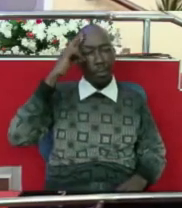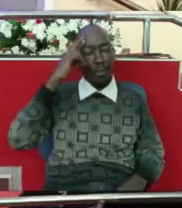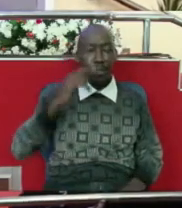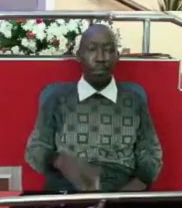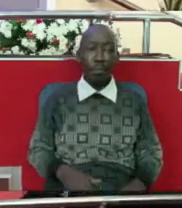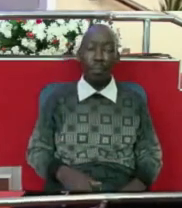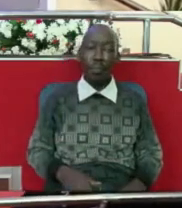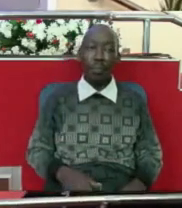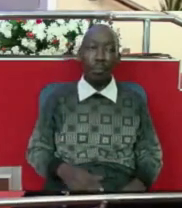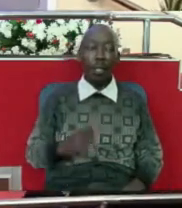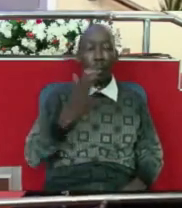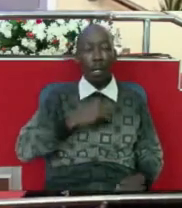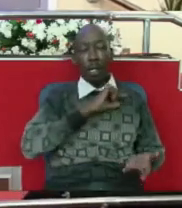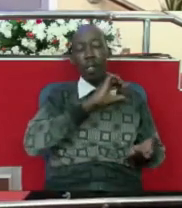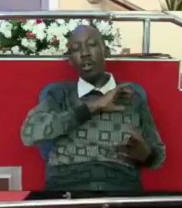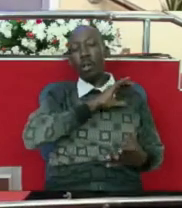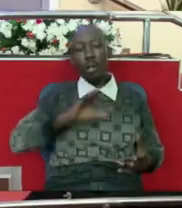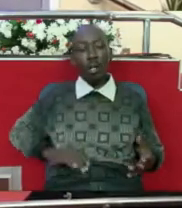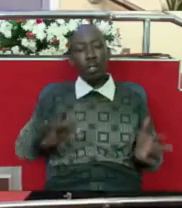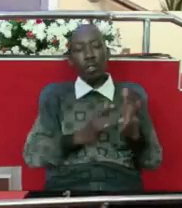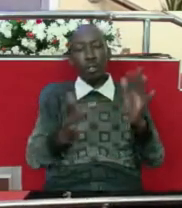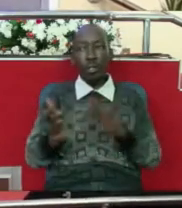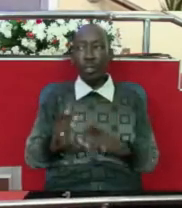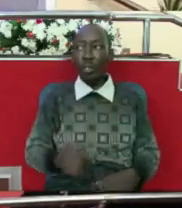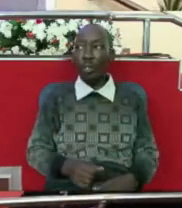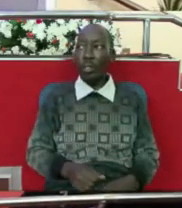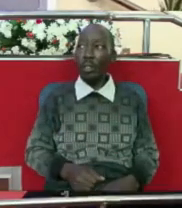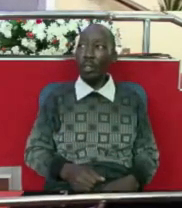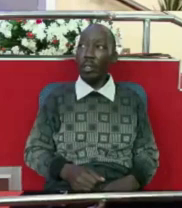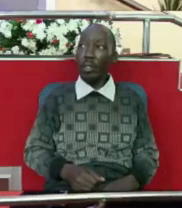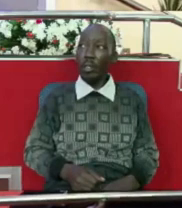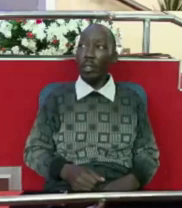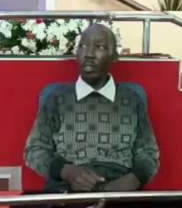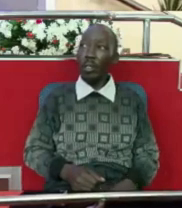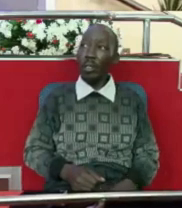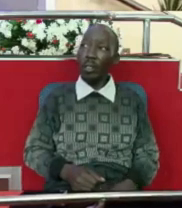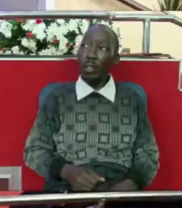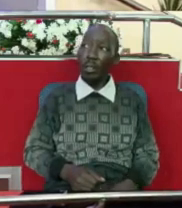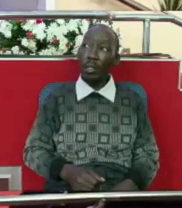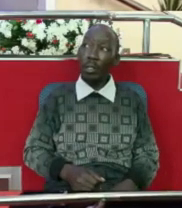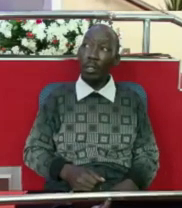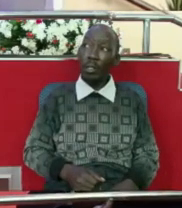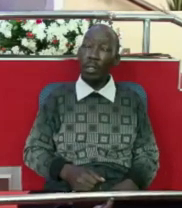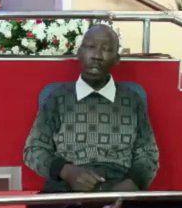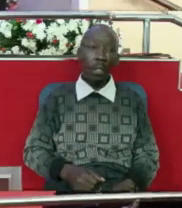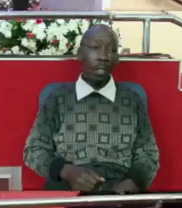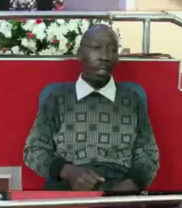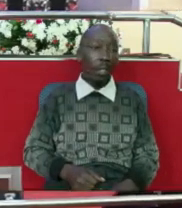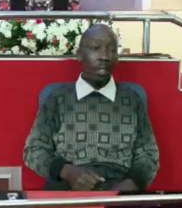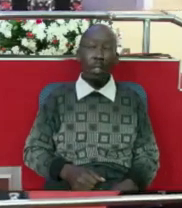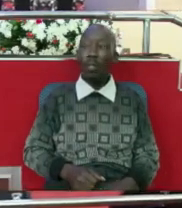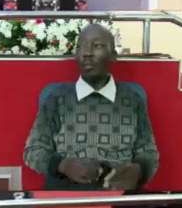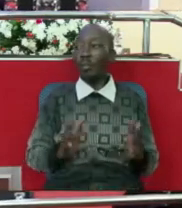purpose by Christ Jesus. Pity patter, pity patter, pity